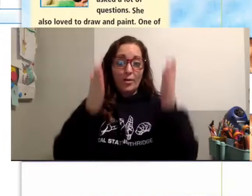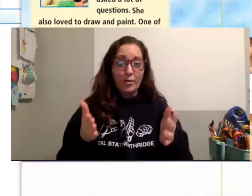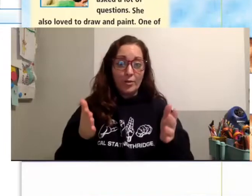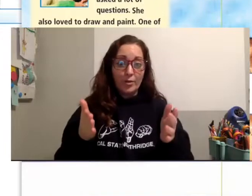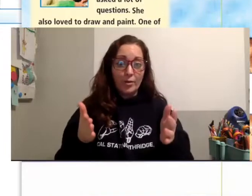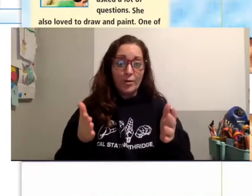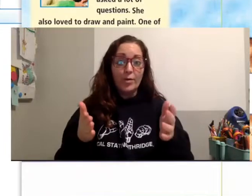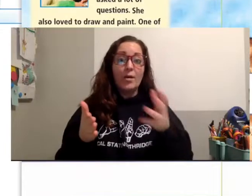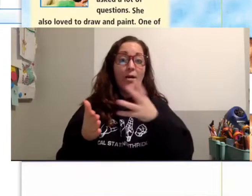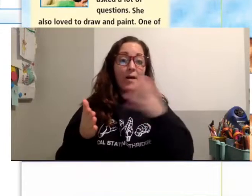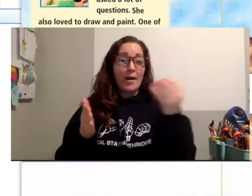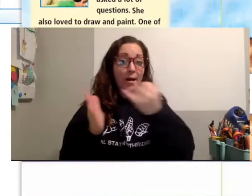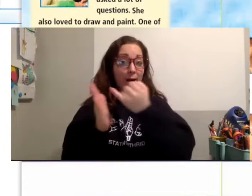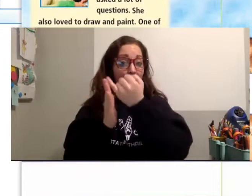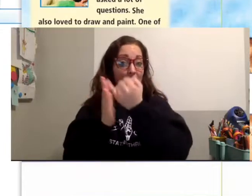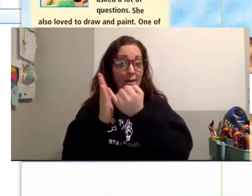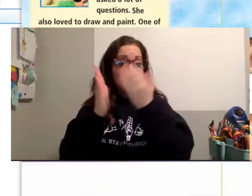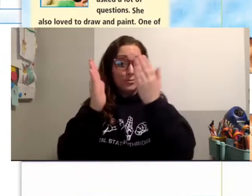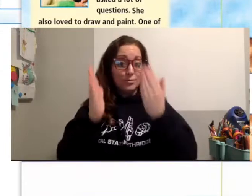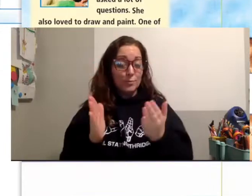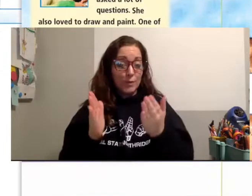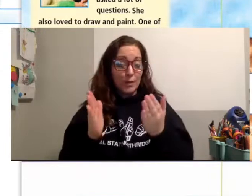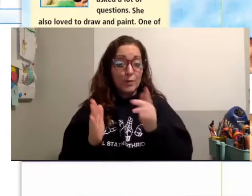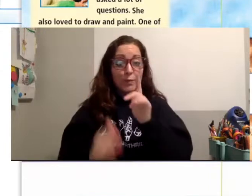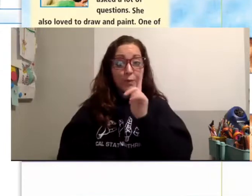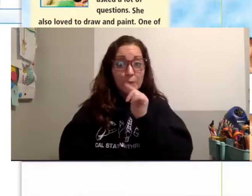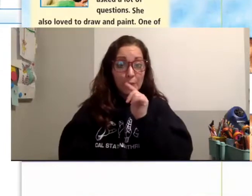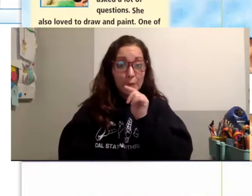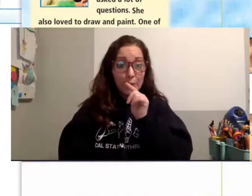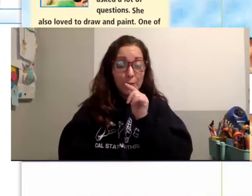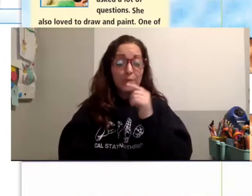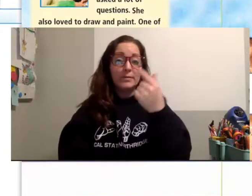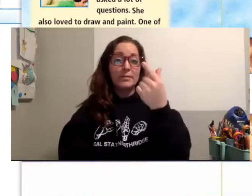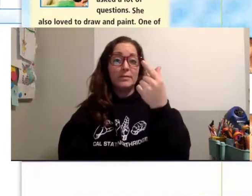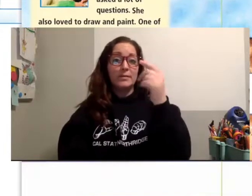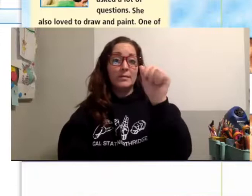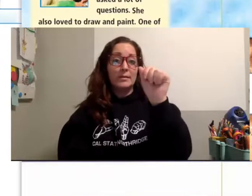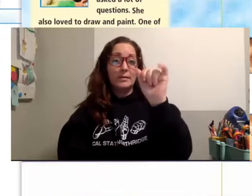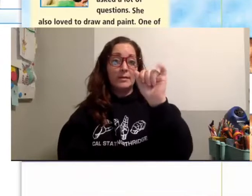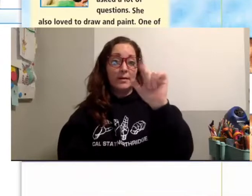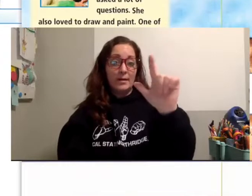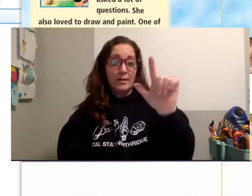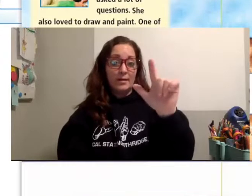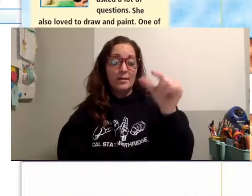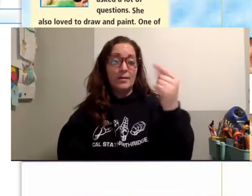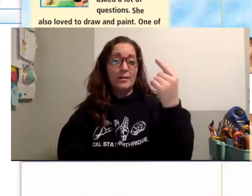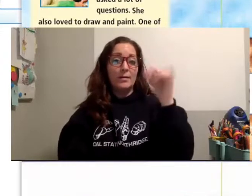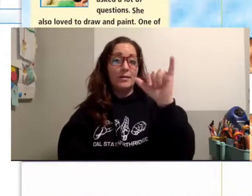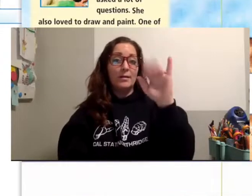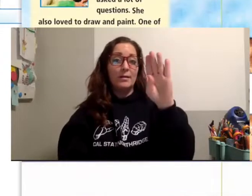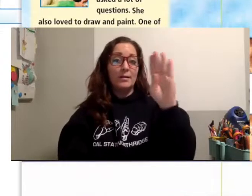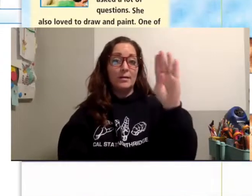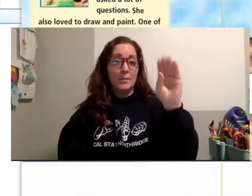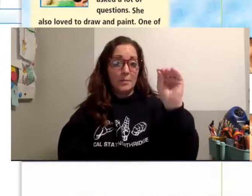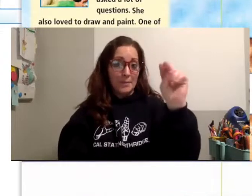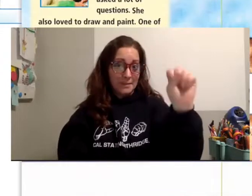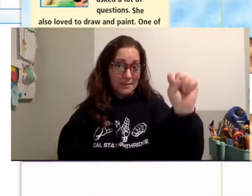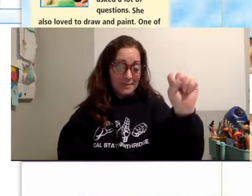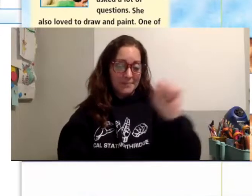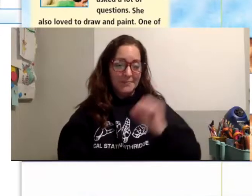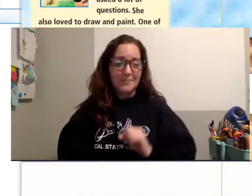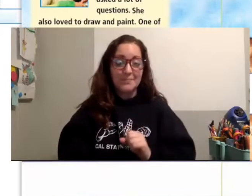The author and illustrator is Gail